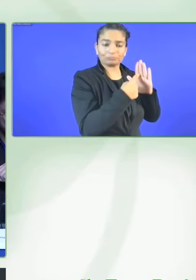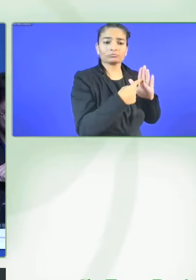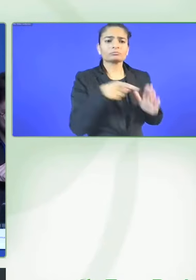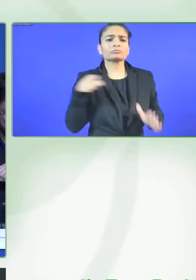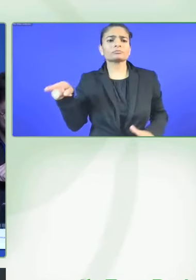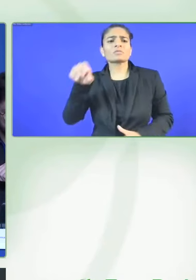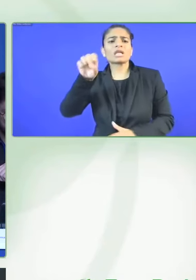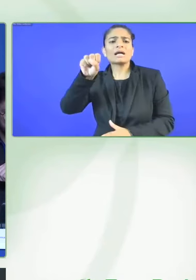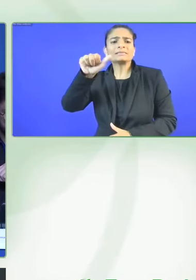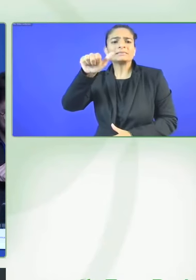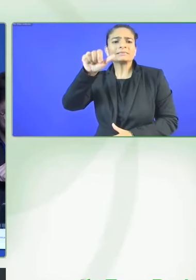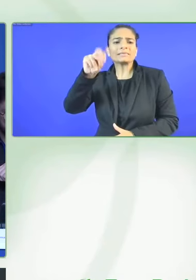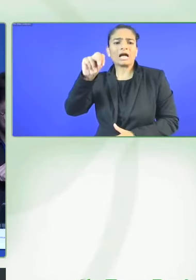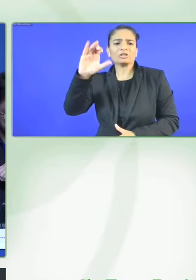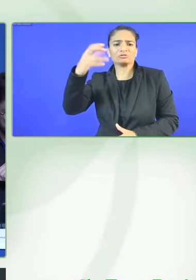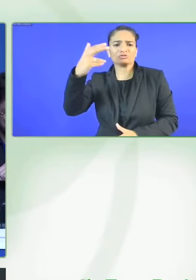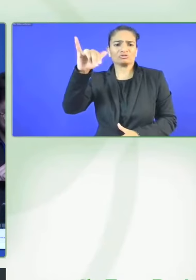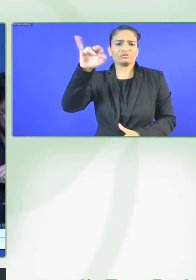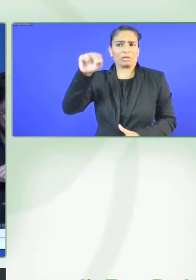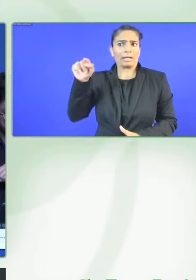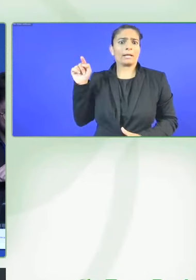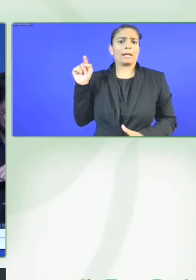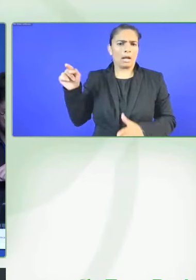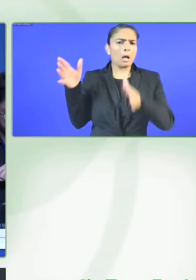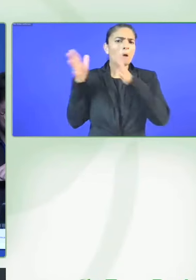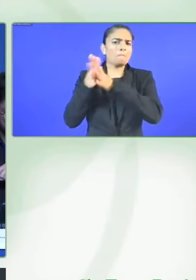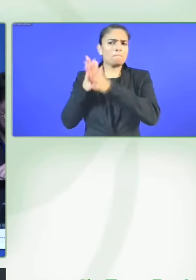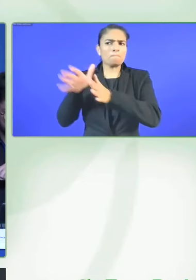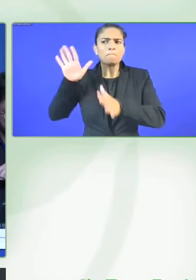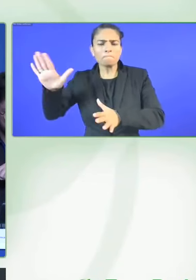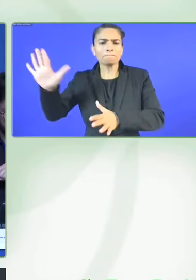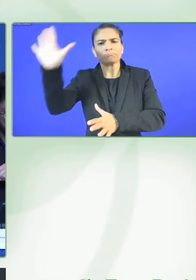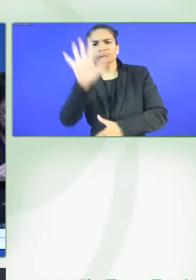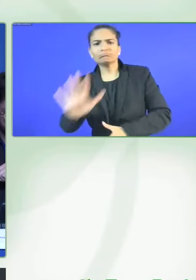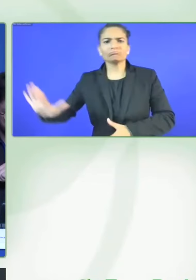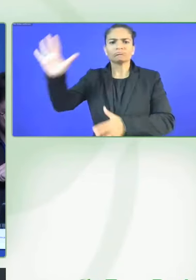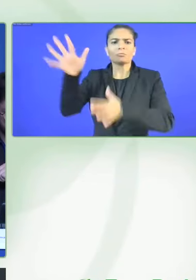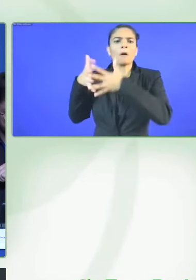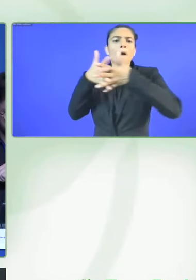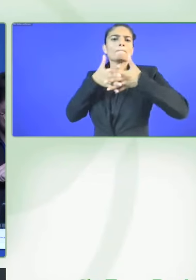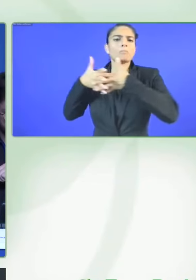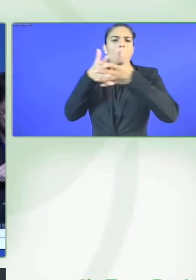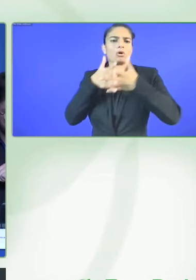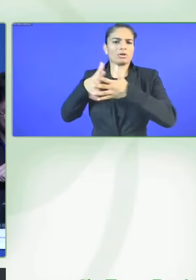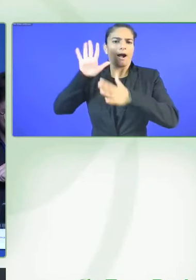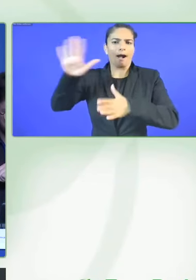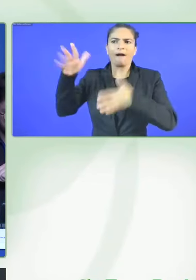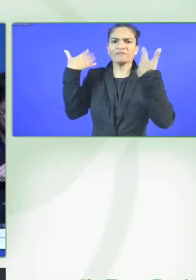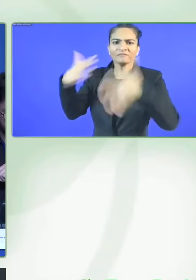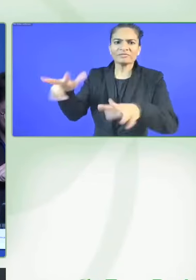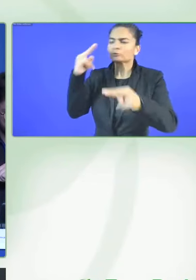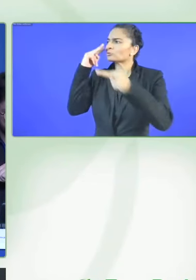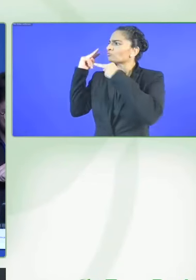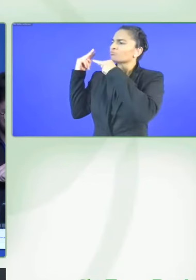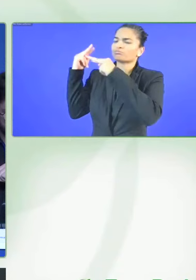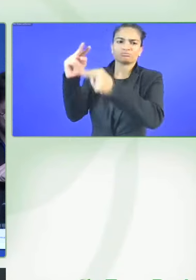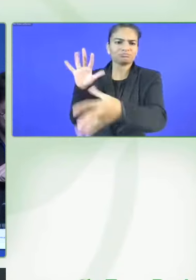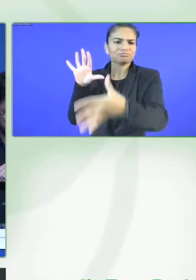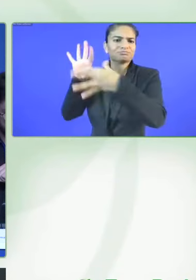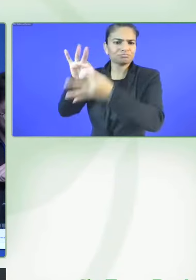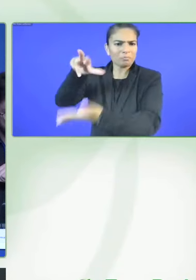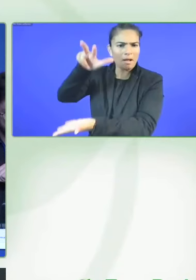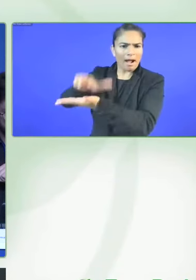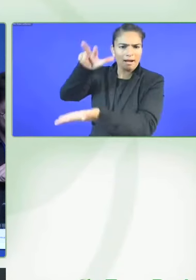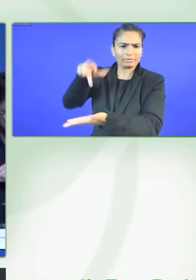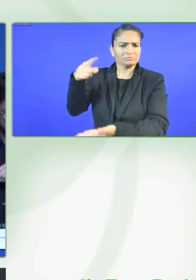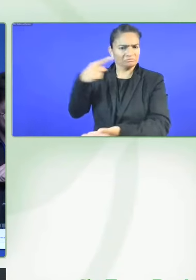to develop standards to implement that legislation. So here in Europe, we had the same issue. We had the World Accessibility Directive, we